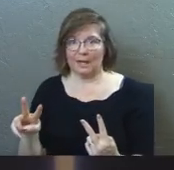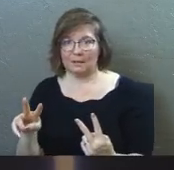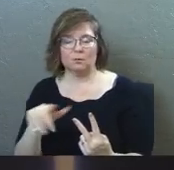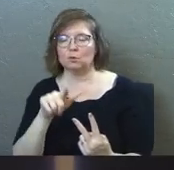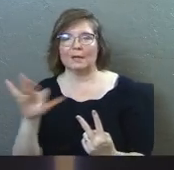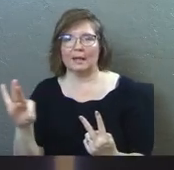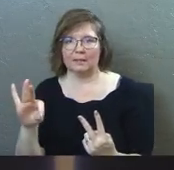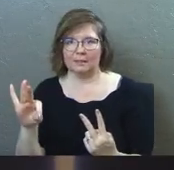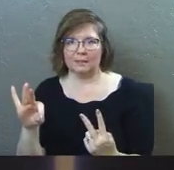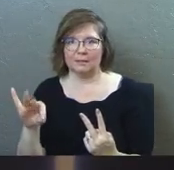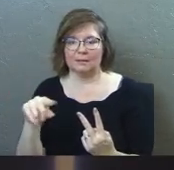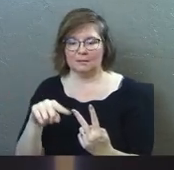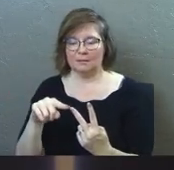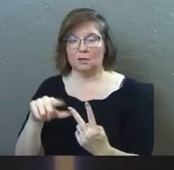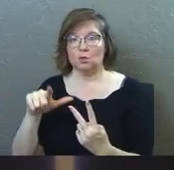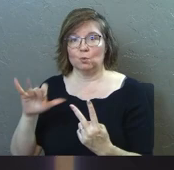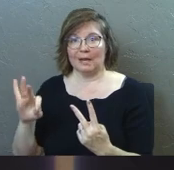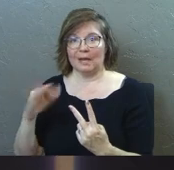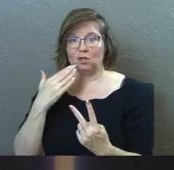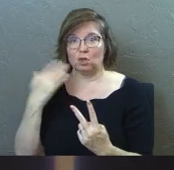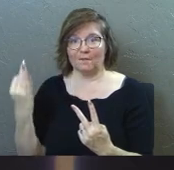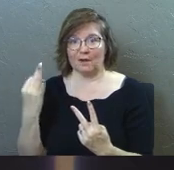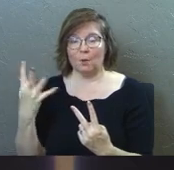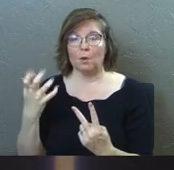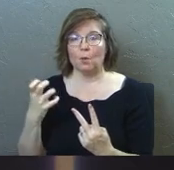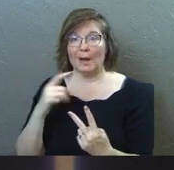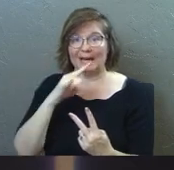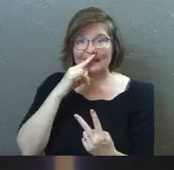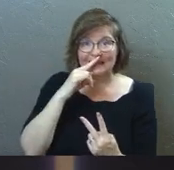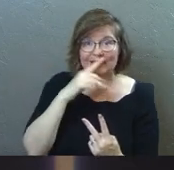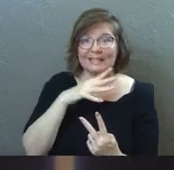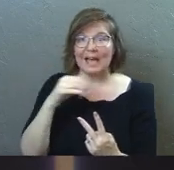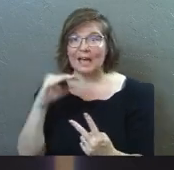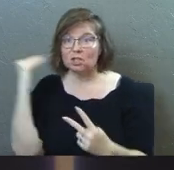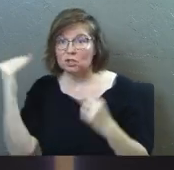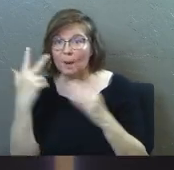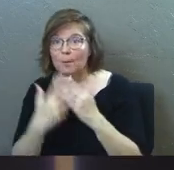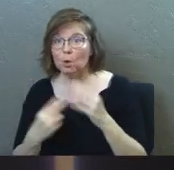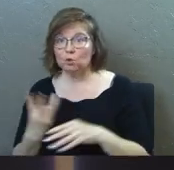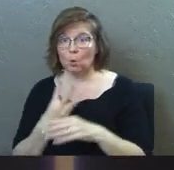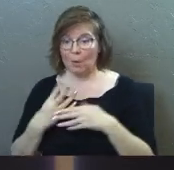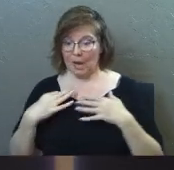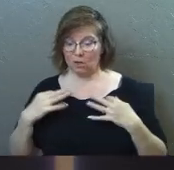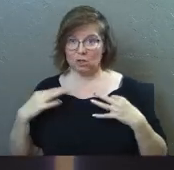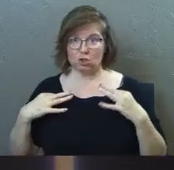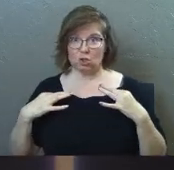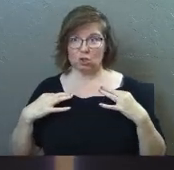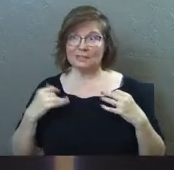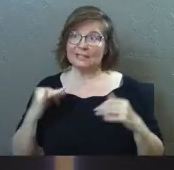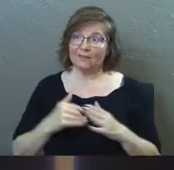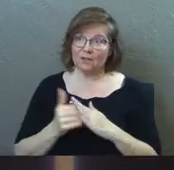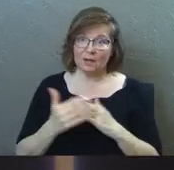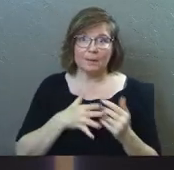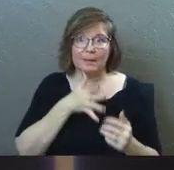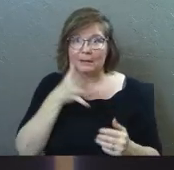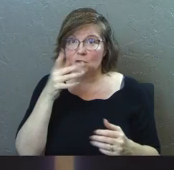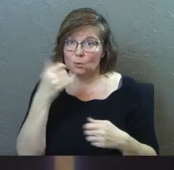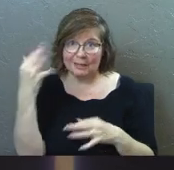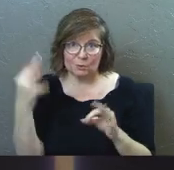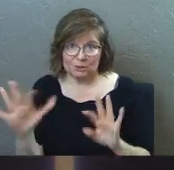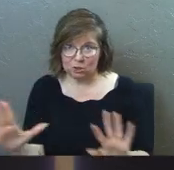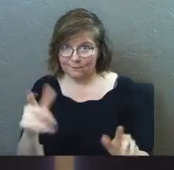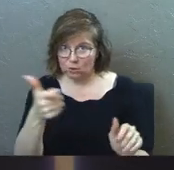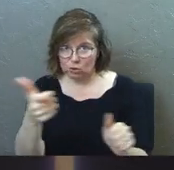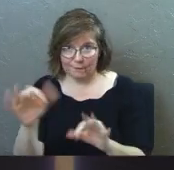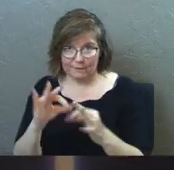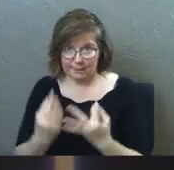The 29th is Good Friday. And so we want kids and adults to be able to wear these. Again, if you're comfortable, mom and dad, you make those